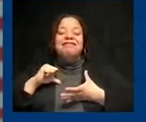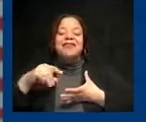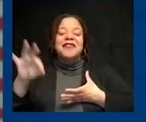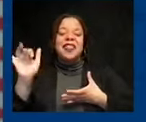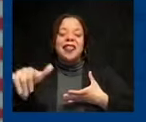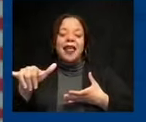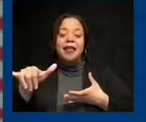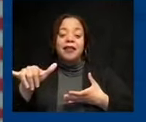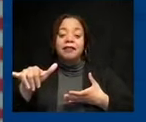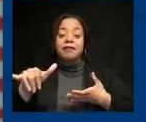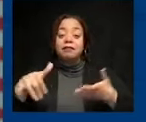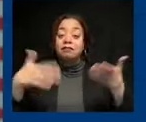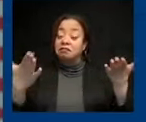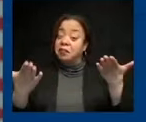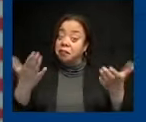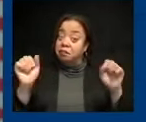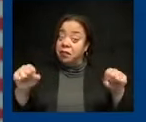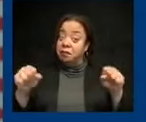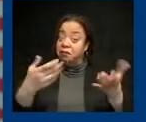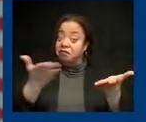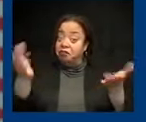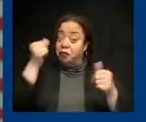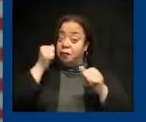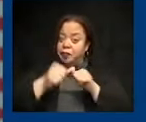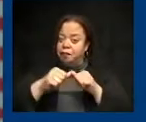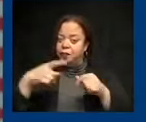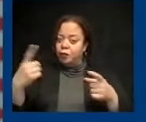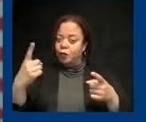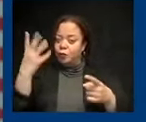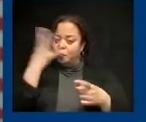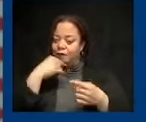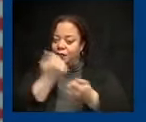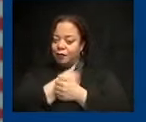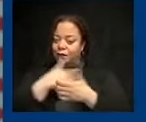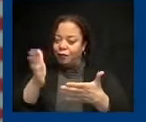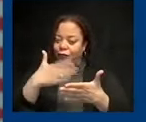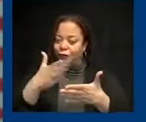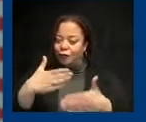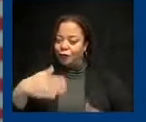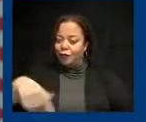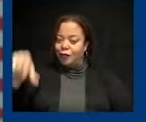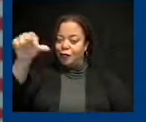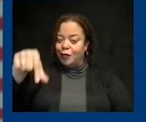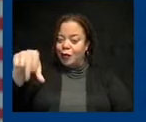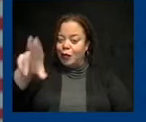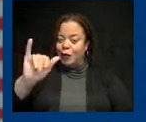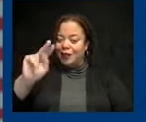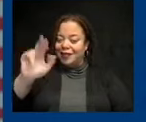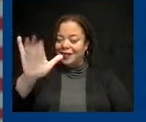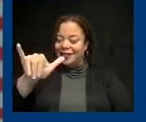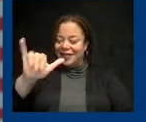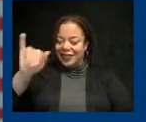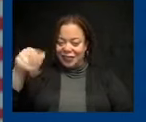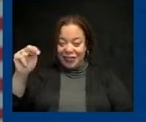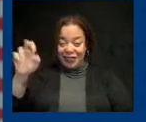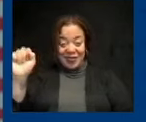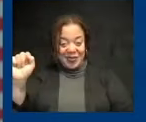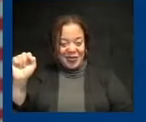song written by Quincy Jones named 100 Ways. Does anybody remember that song?